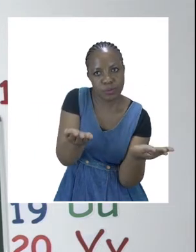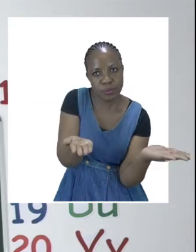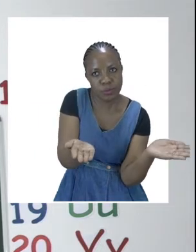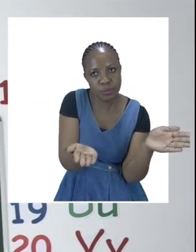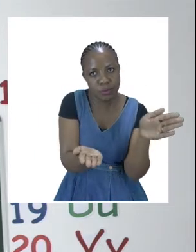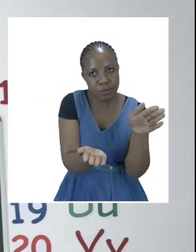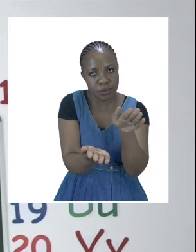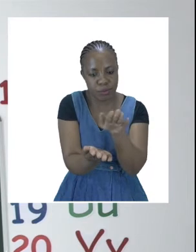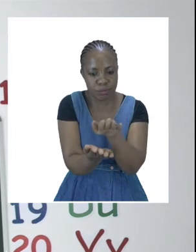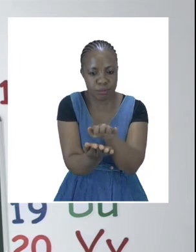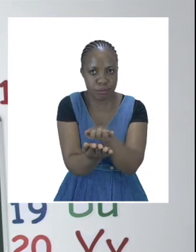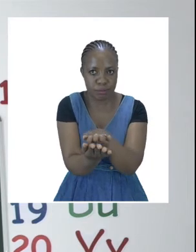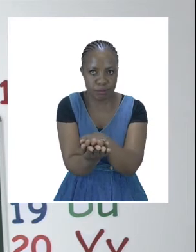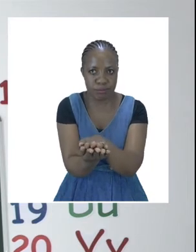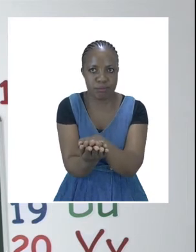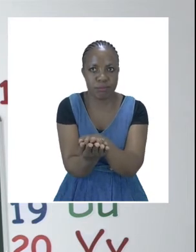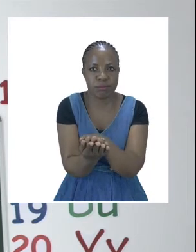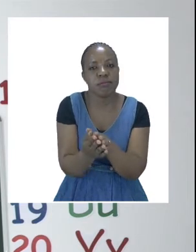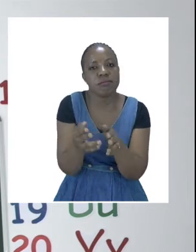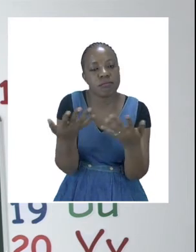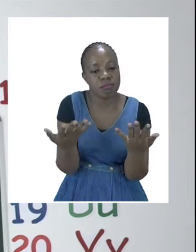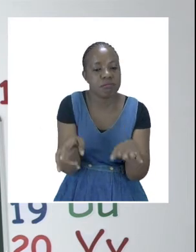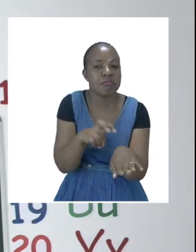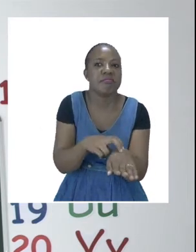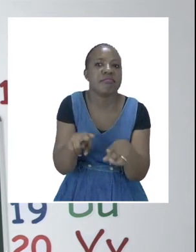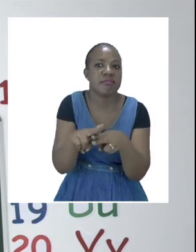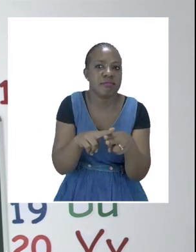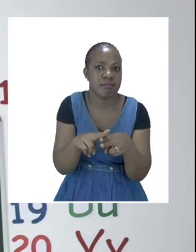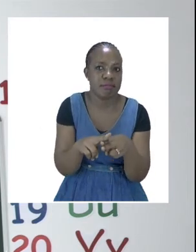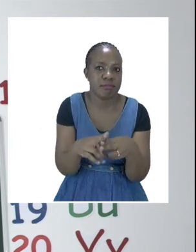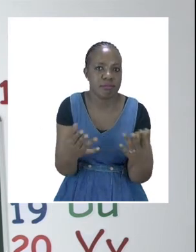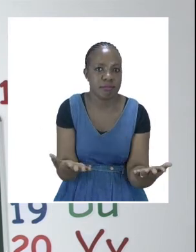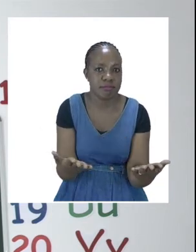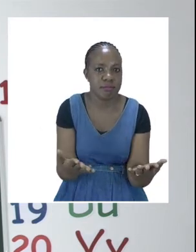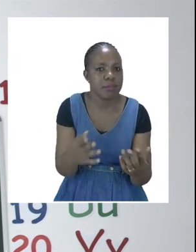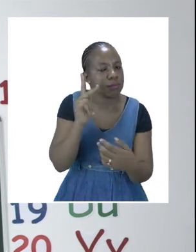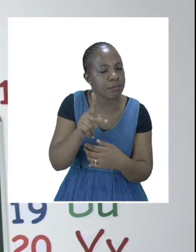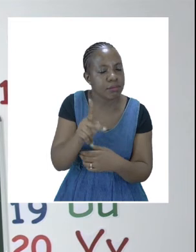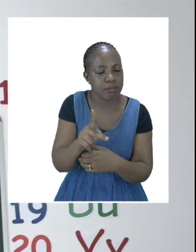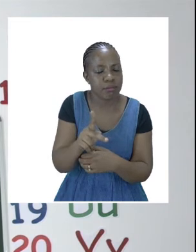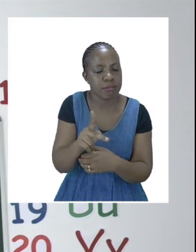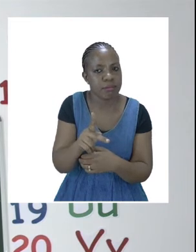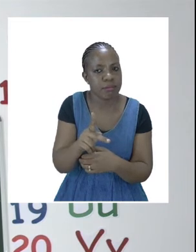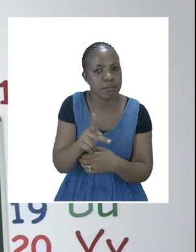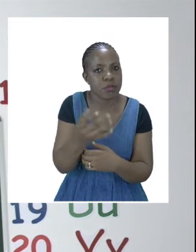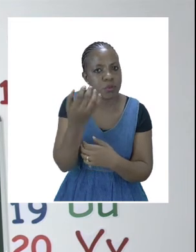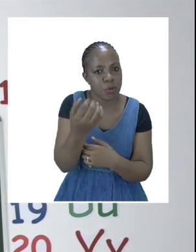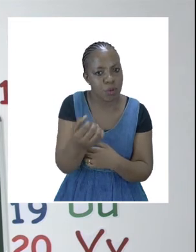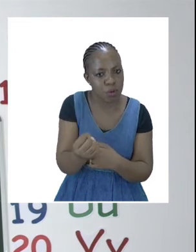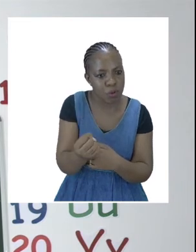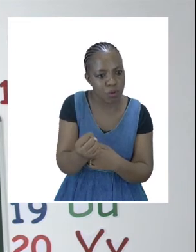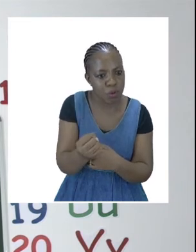it for ready to use. But there is more. We are also available on